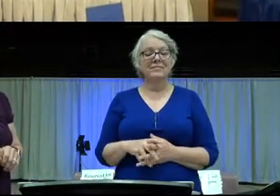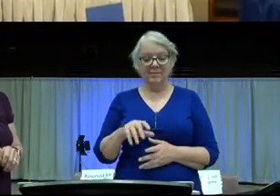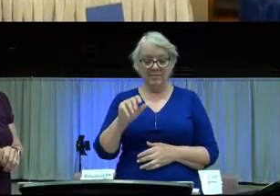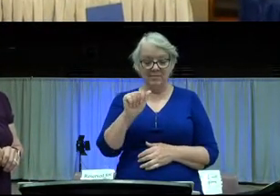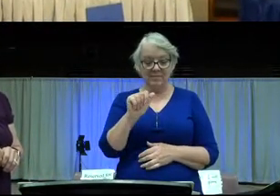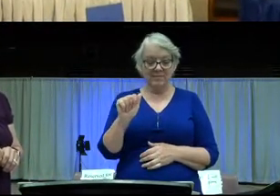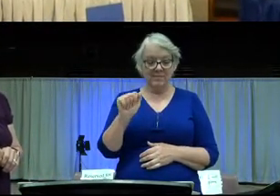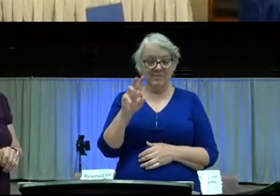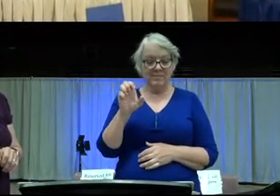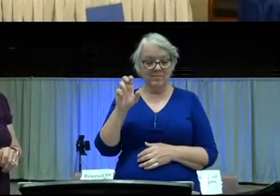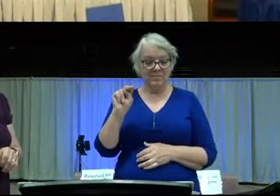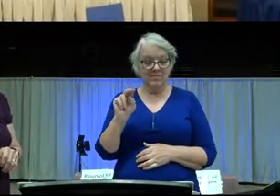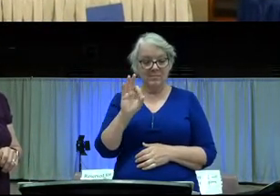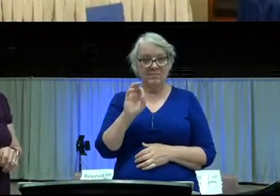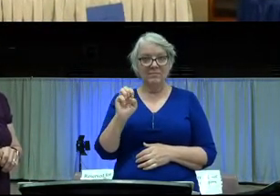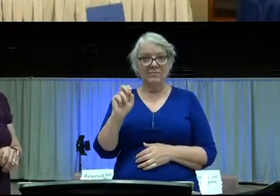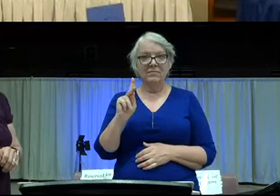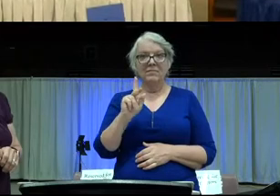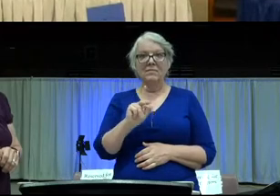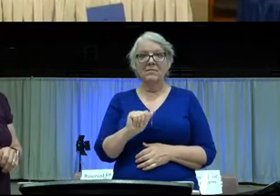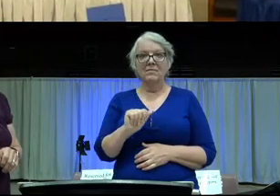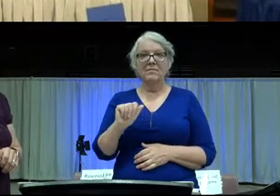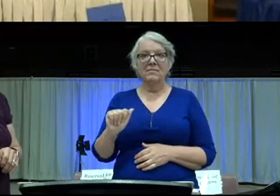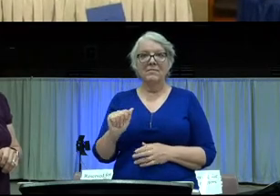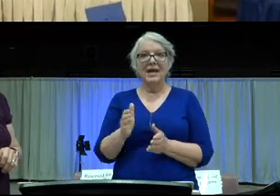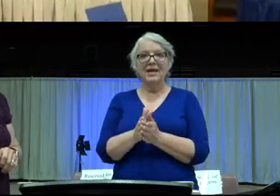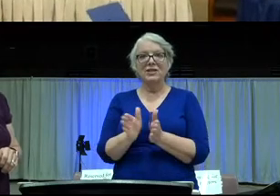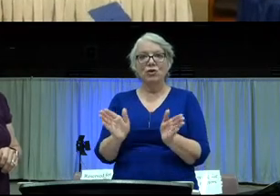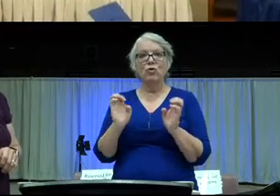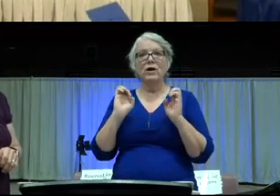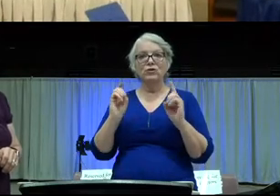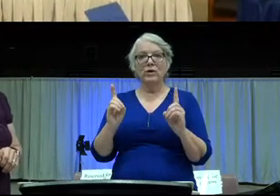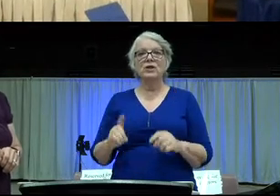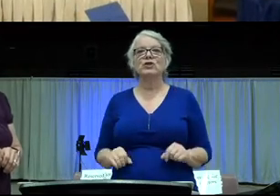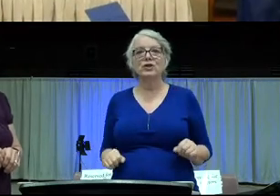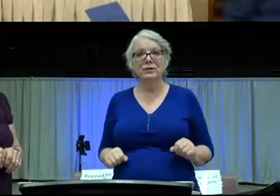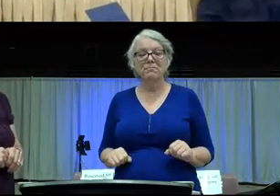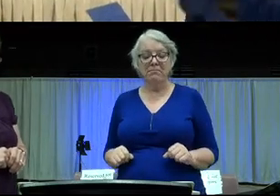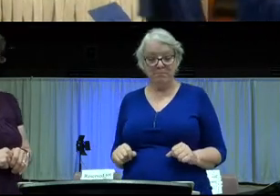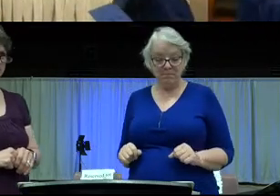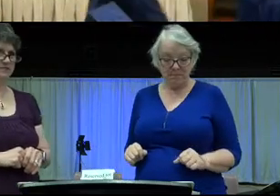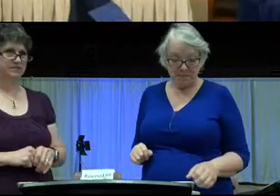Aaron Frank, Associate of Arts, General Education.